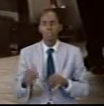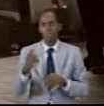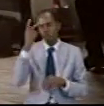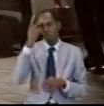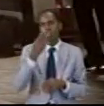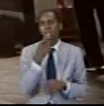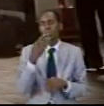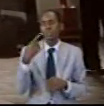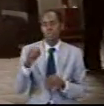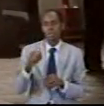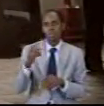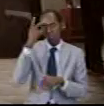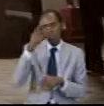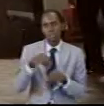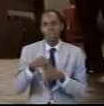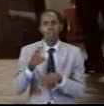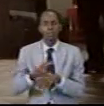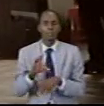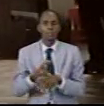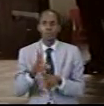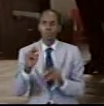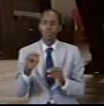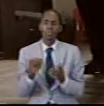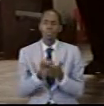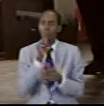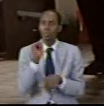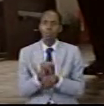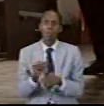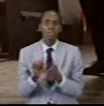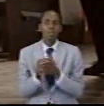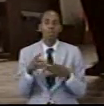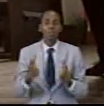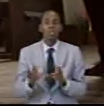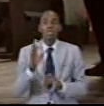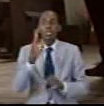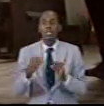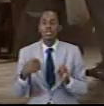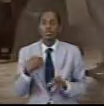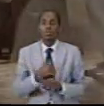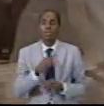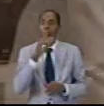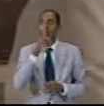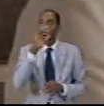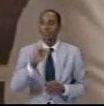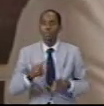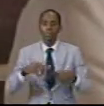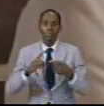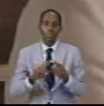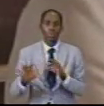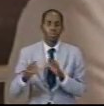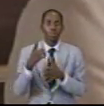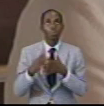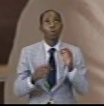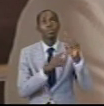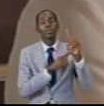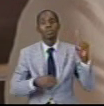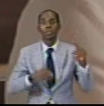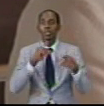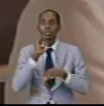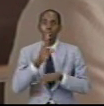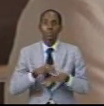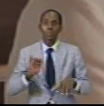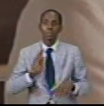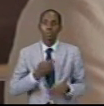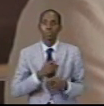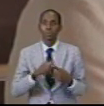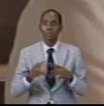in the church. It doesn't happen that way. That means then, if we're really going to do what the Lord is calling us to do, the things that